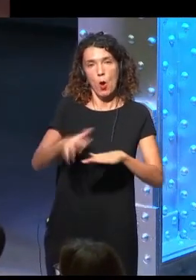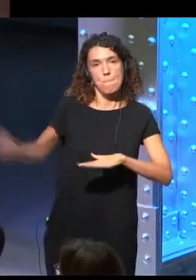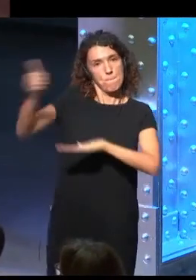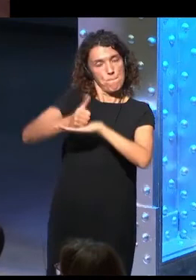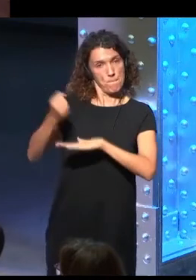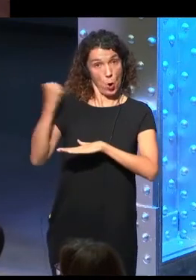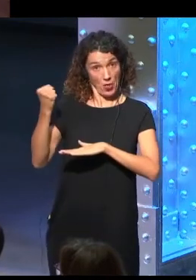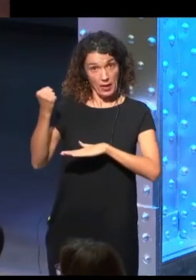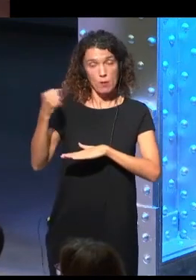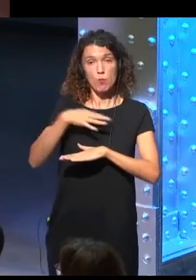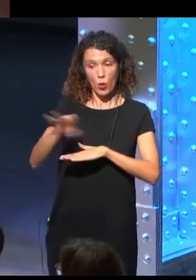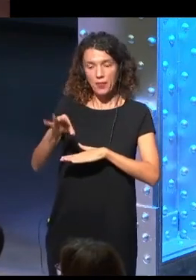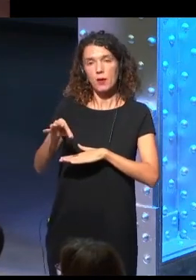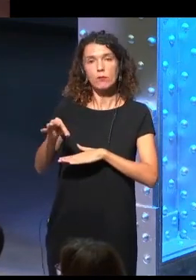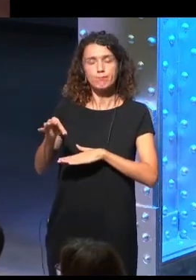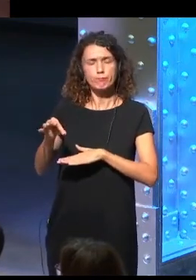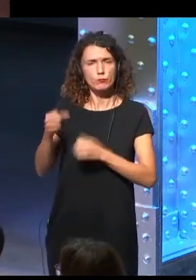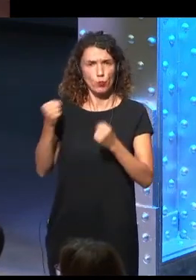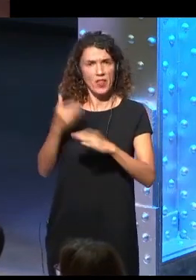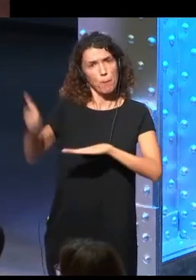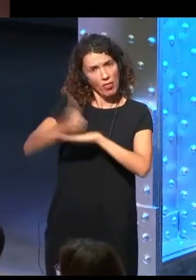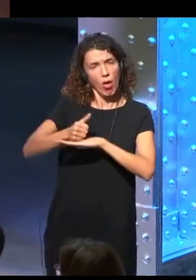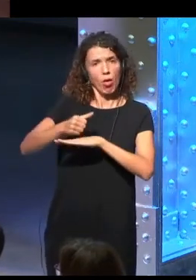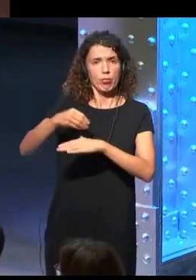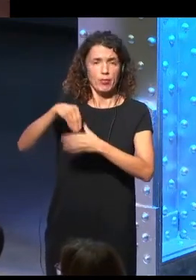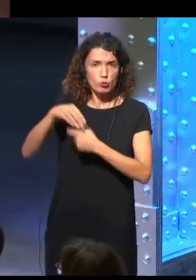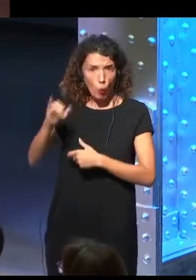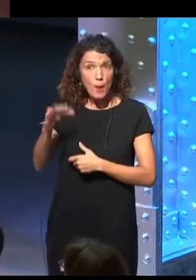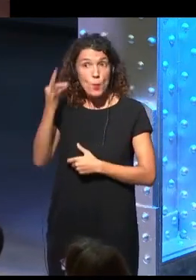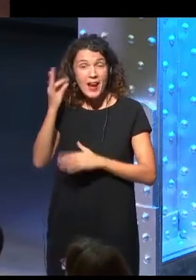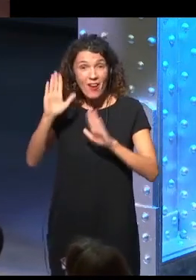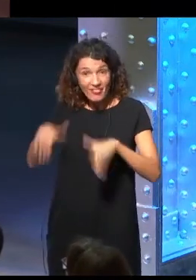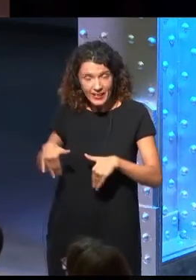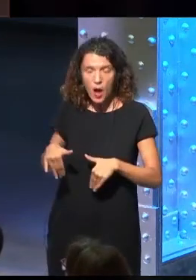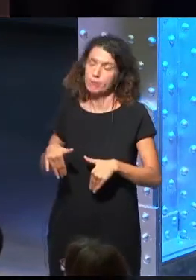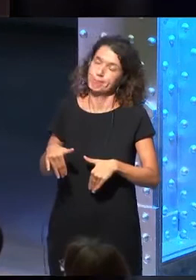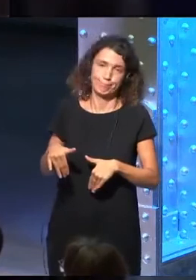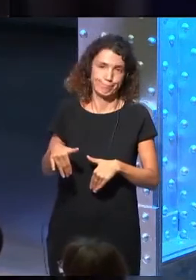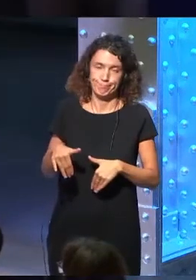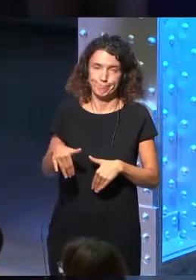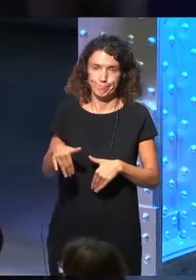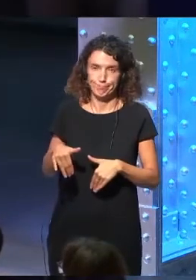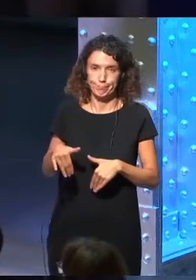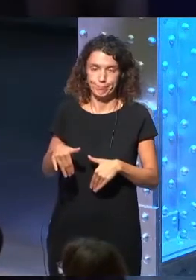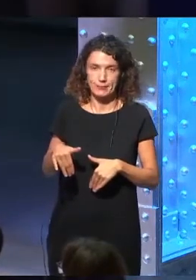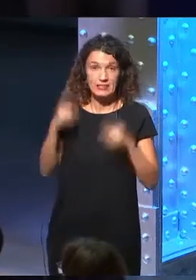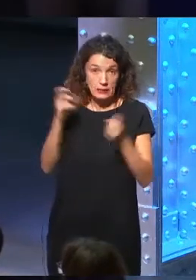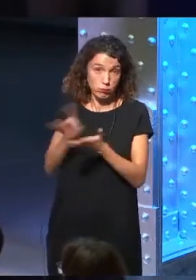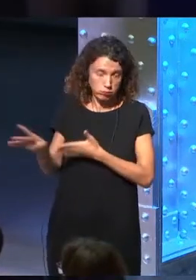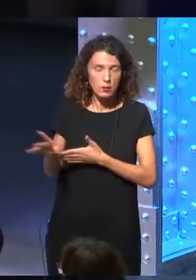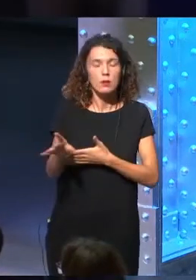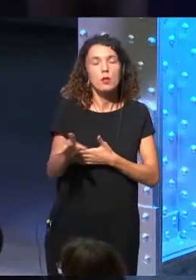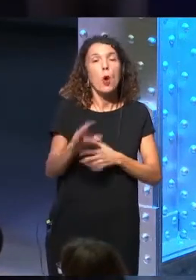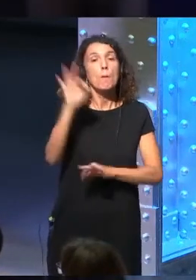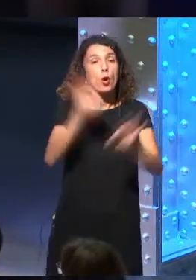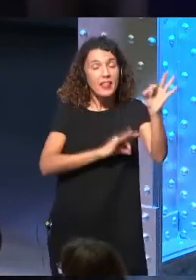world where women's representation in Parliament exceeds 30%. Spain does a lot better than